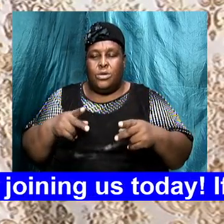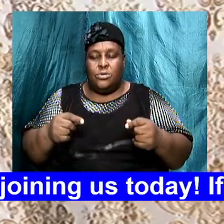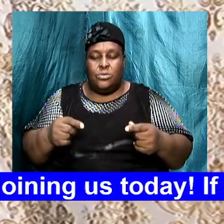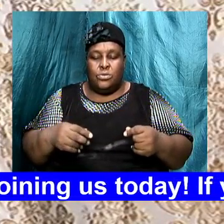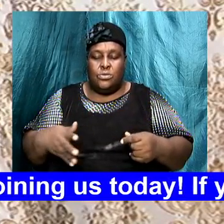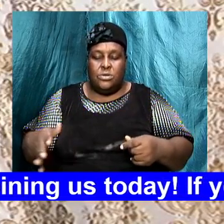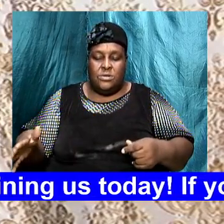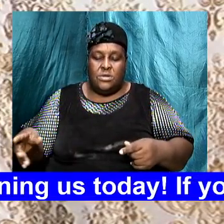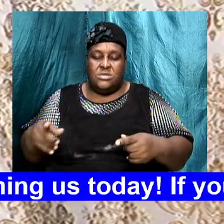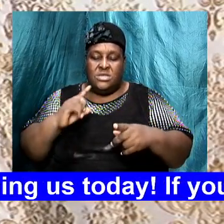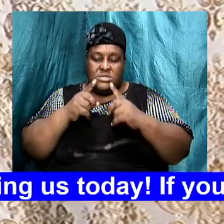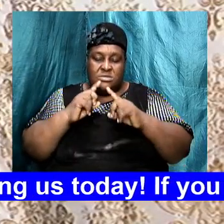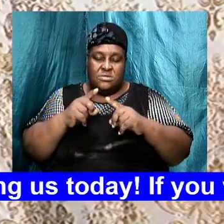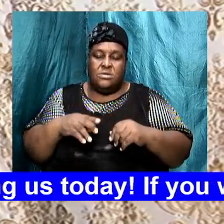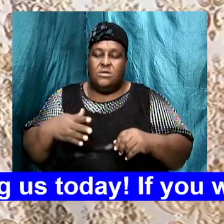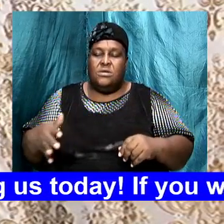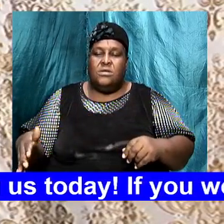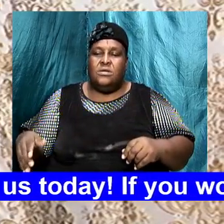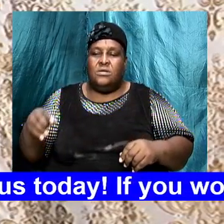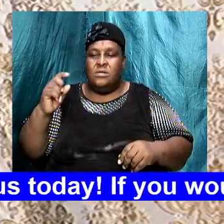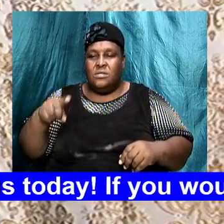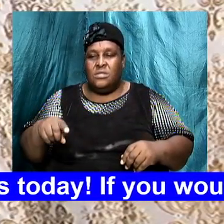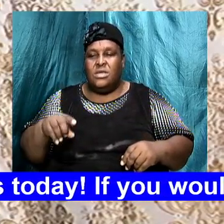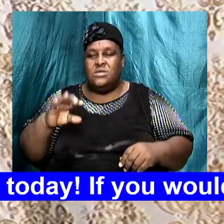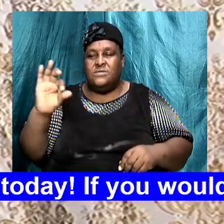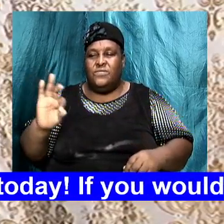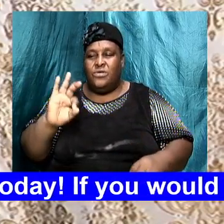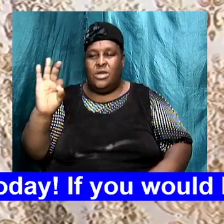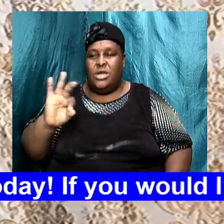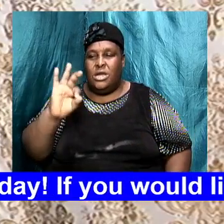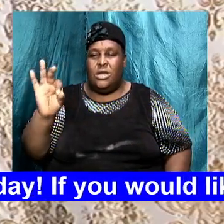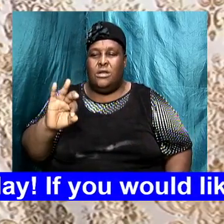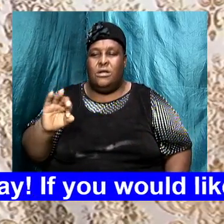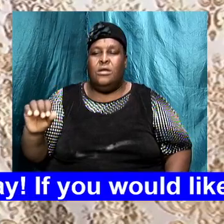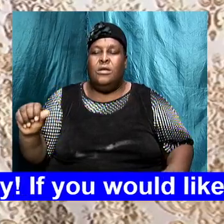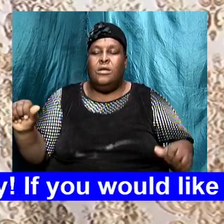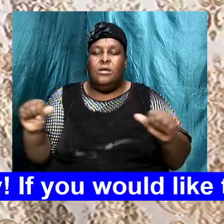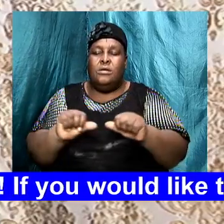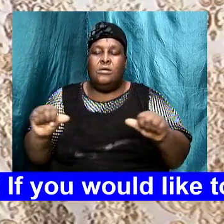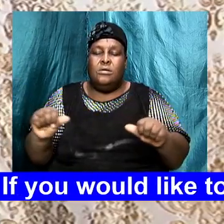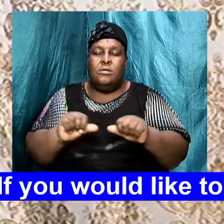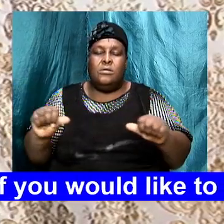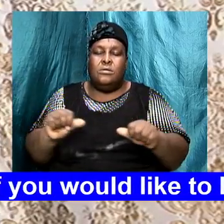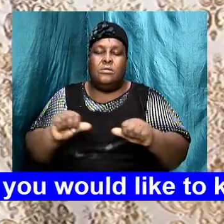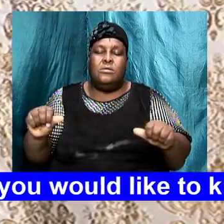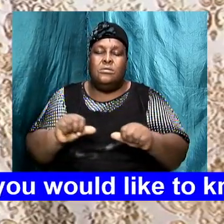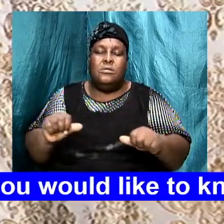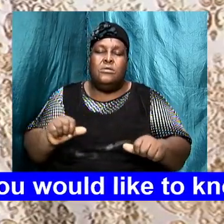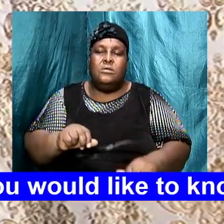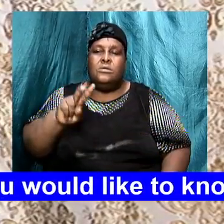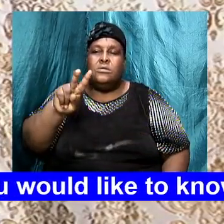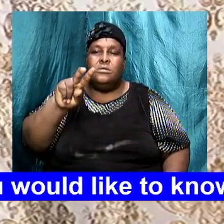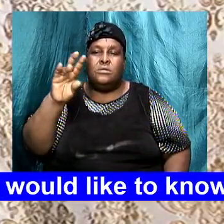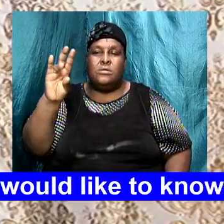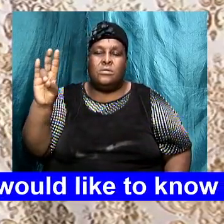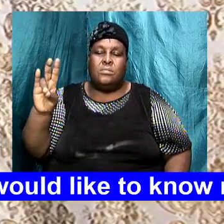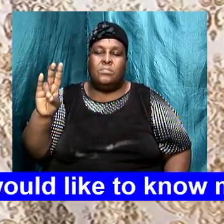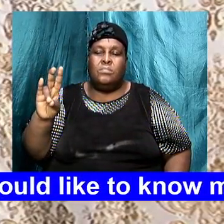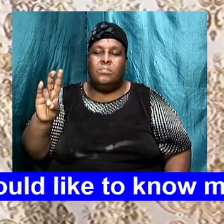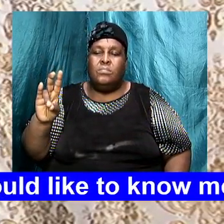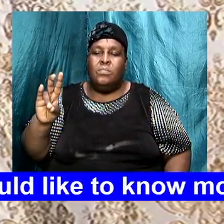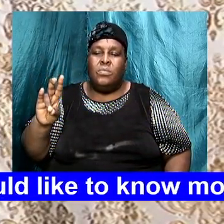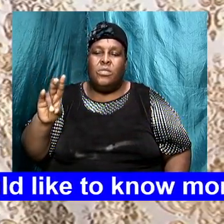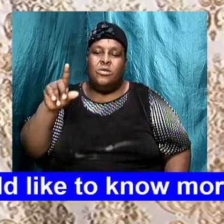go through. And then this Friday, August the 27th, we have the Pan Chicken